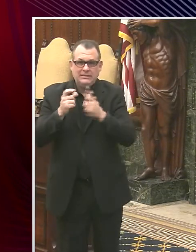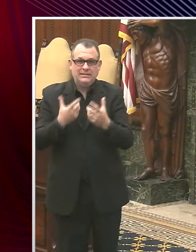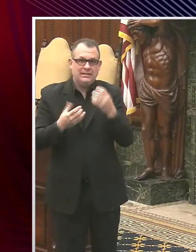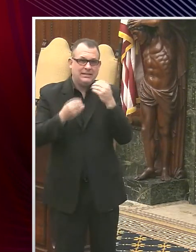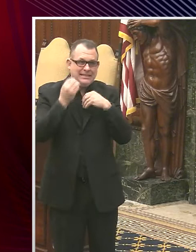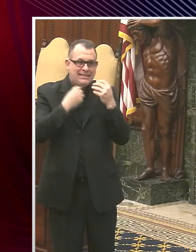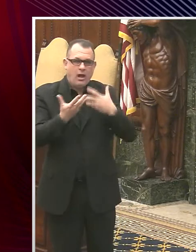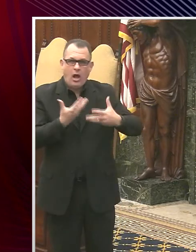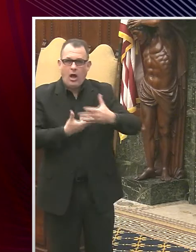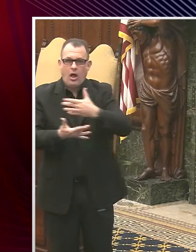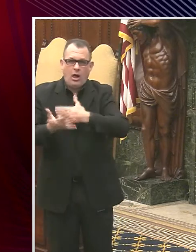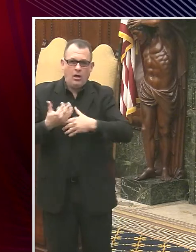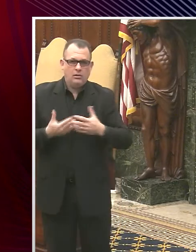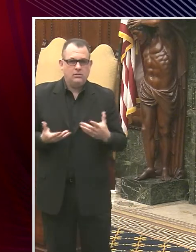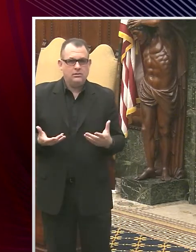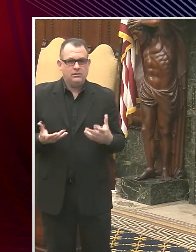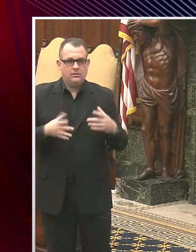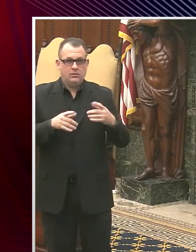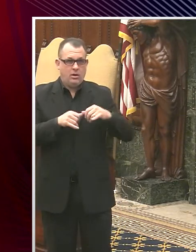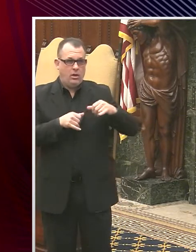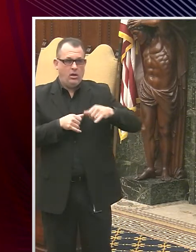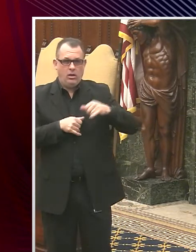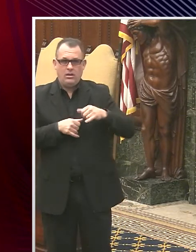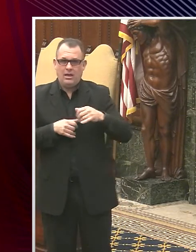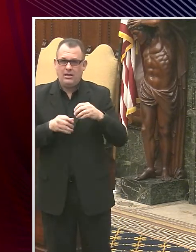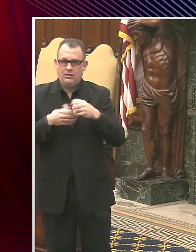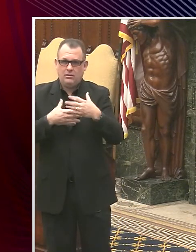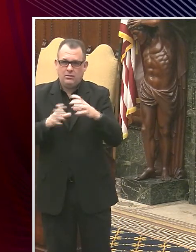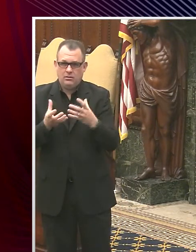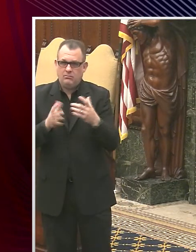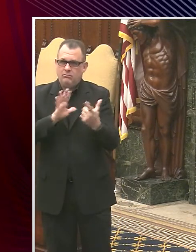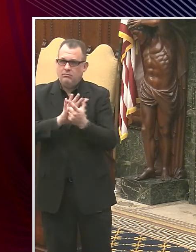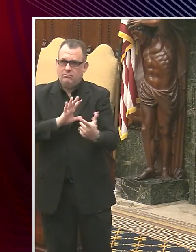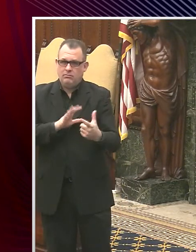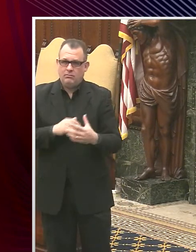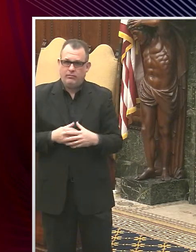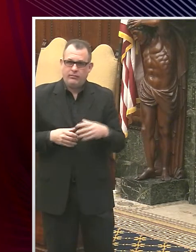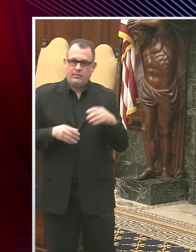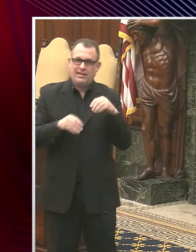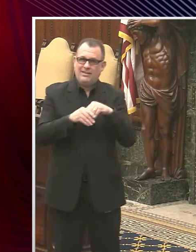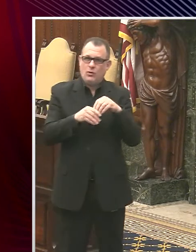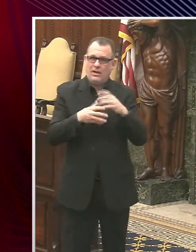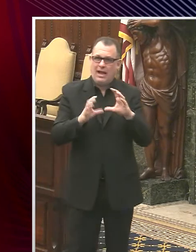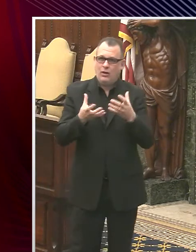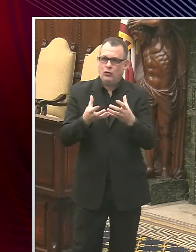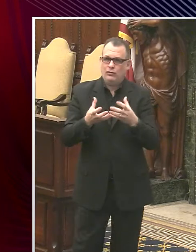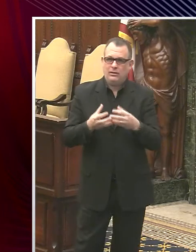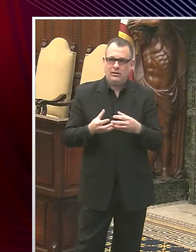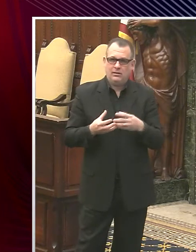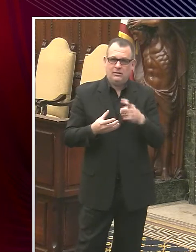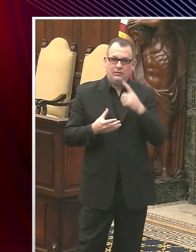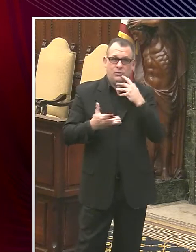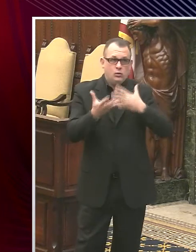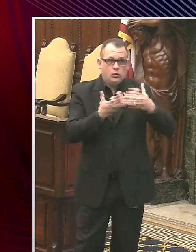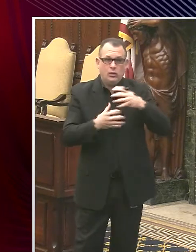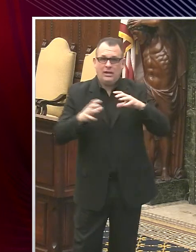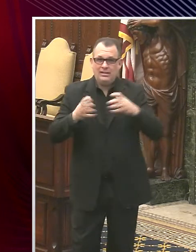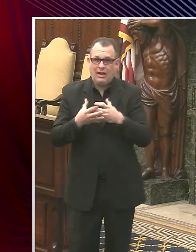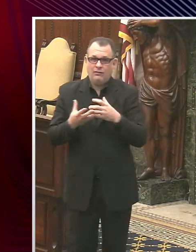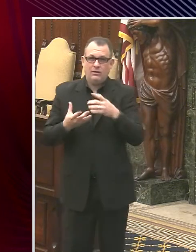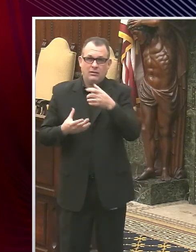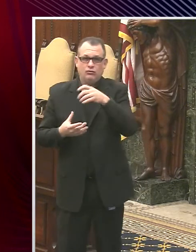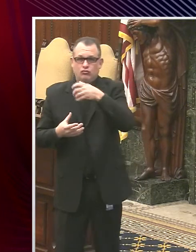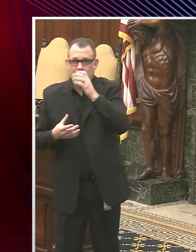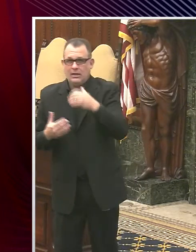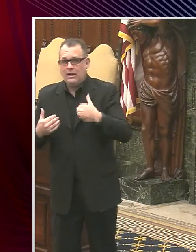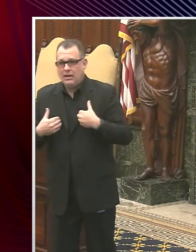each other for a prolonged time indoors. So we do prohibit these indoor gatherings, social gatherings where food and beverages are served.